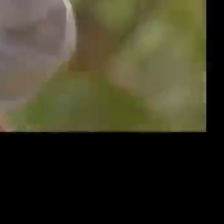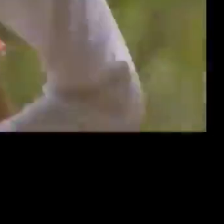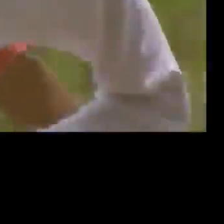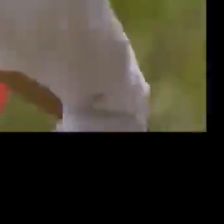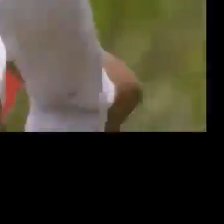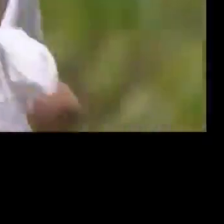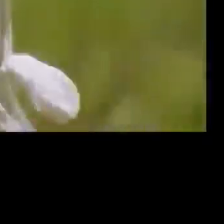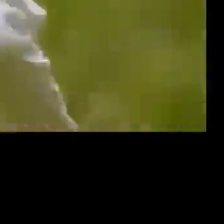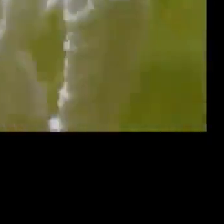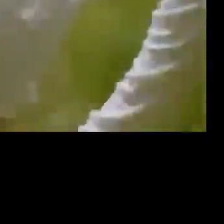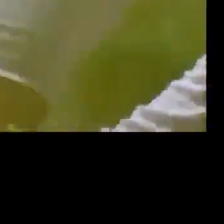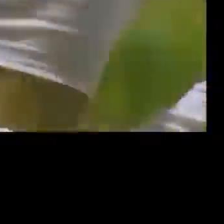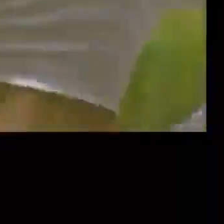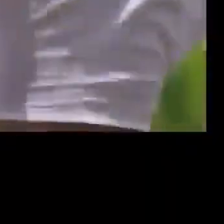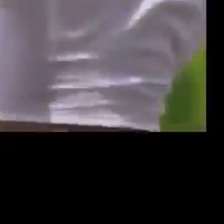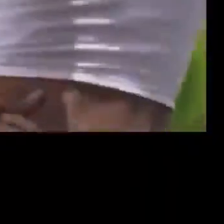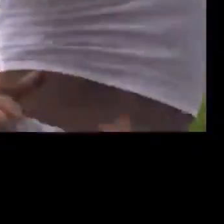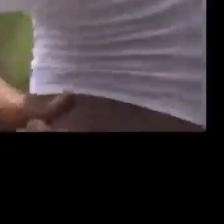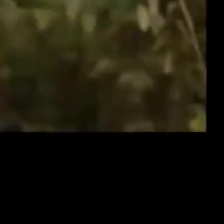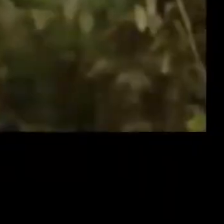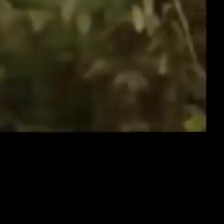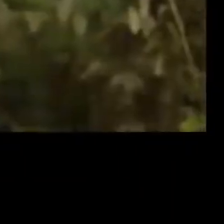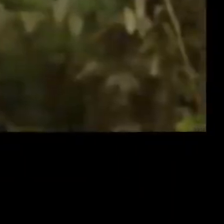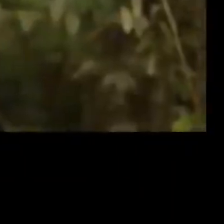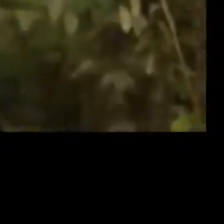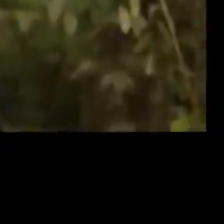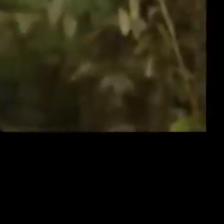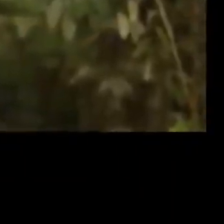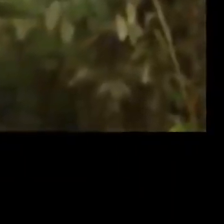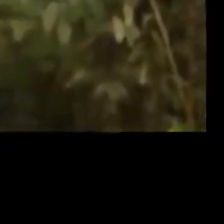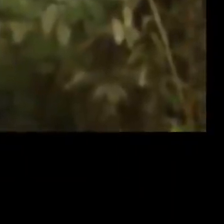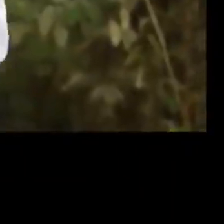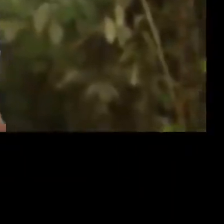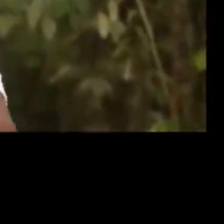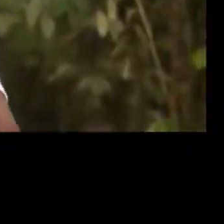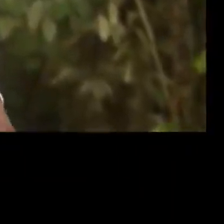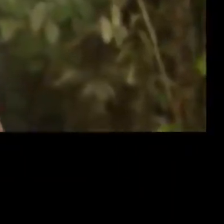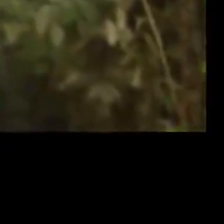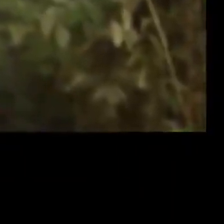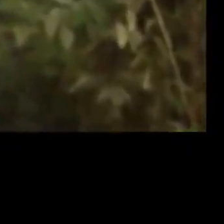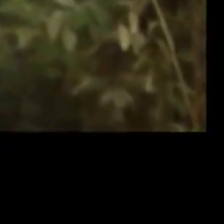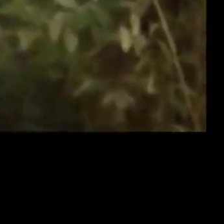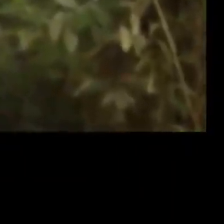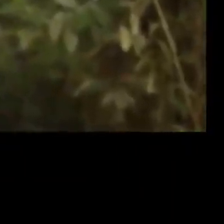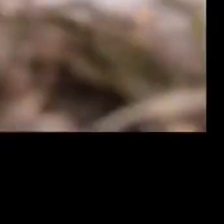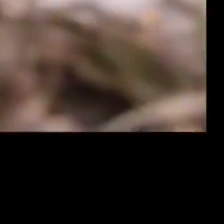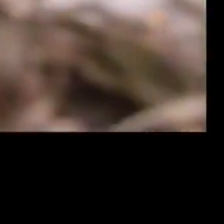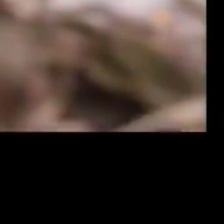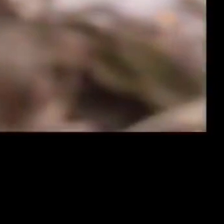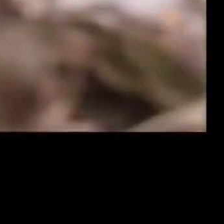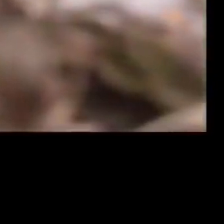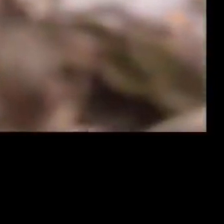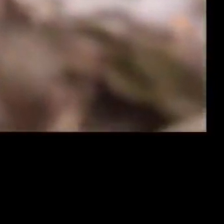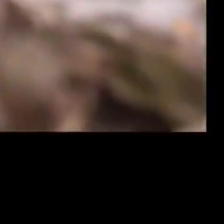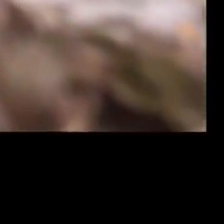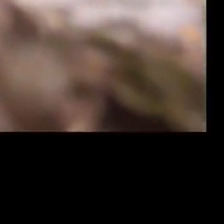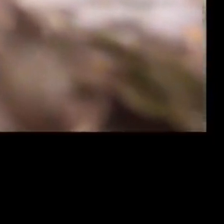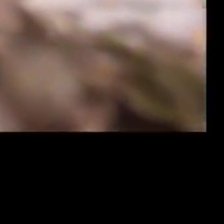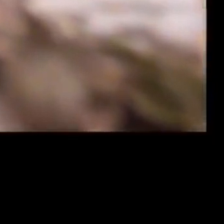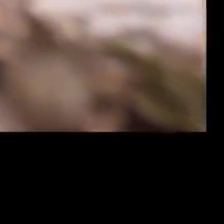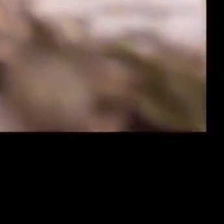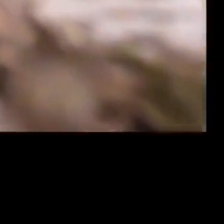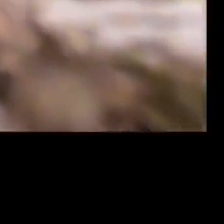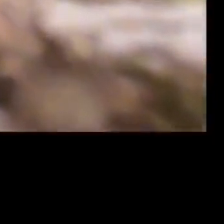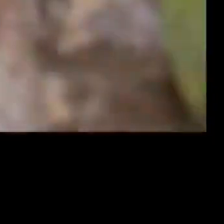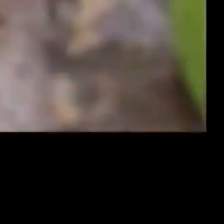run, and the blood they run. See how the blood they run. Come down, brother Willie, come down. Come see what the man had